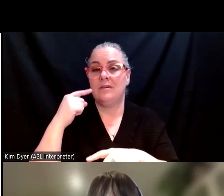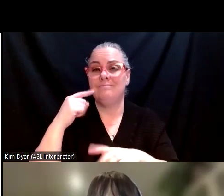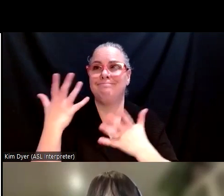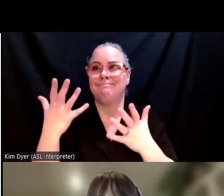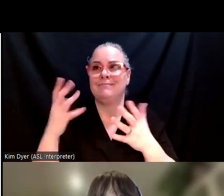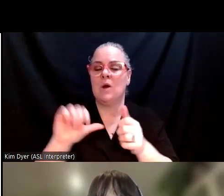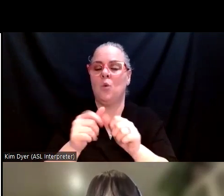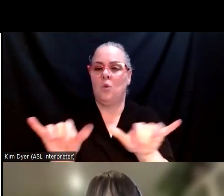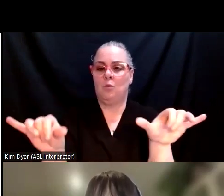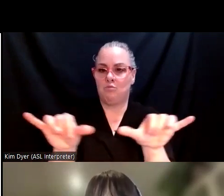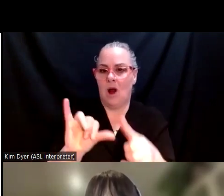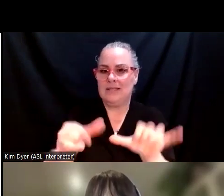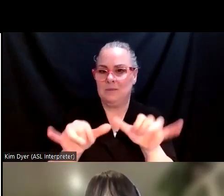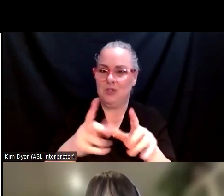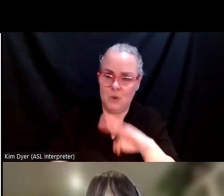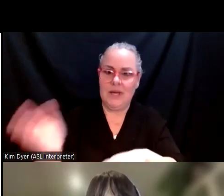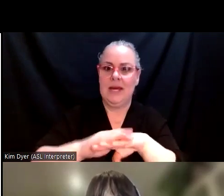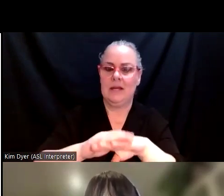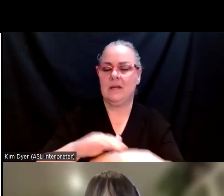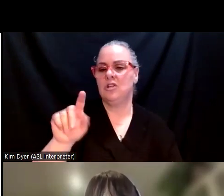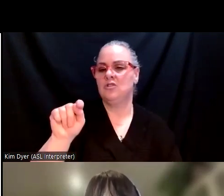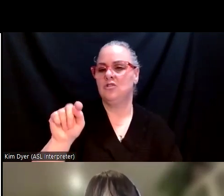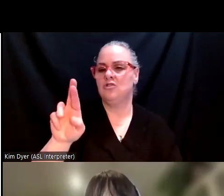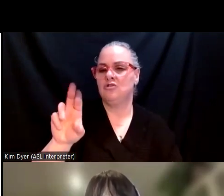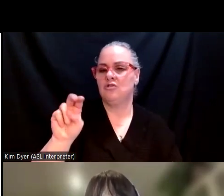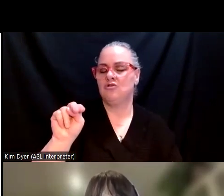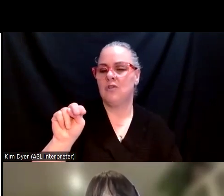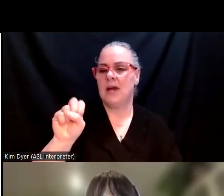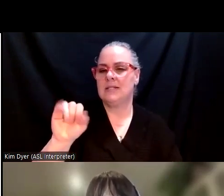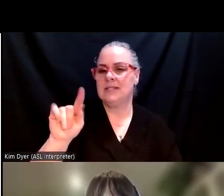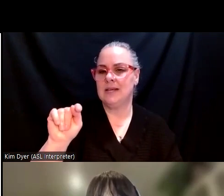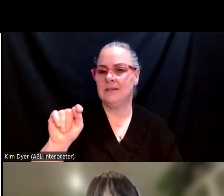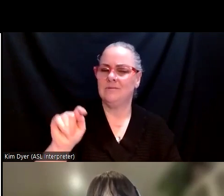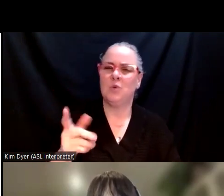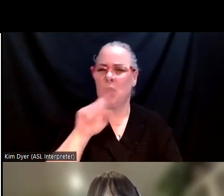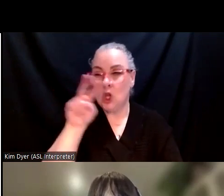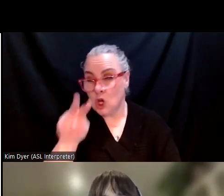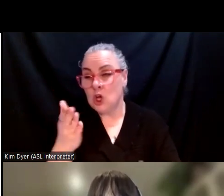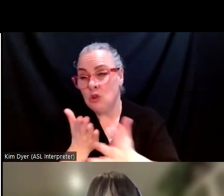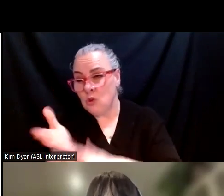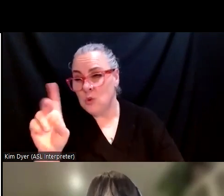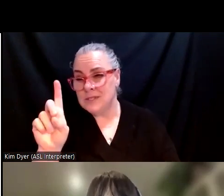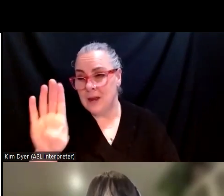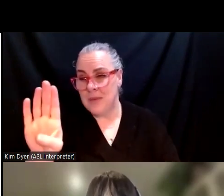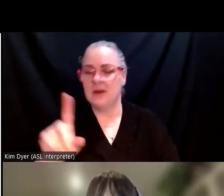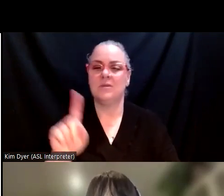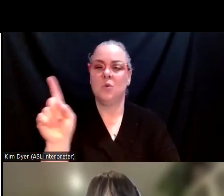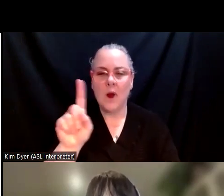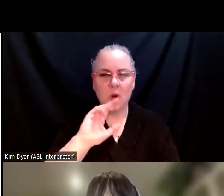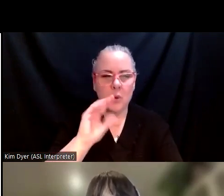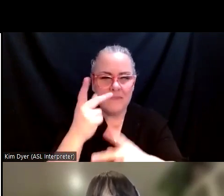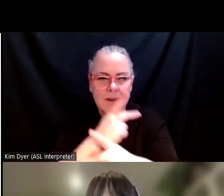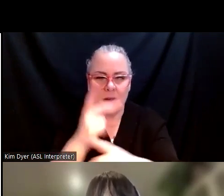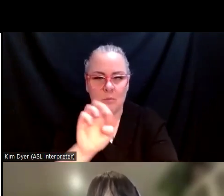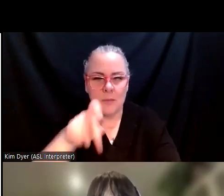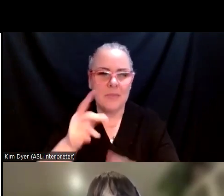to increased transit. So we're actually kind of looking through the database saying, where can we look at mapping and say, where is there